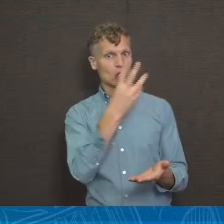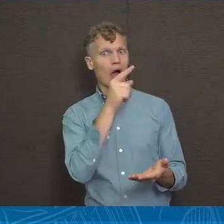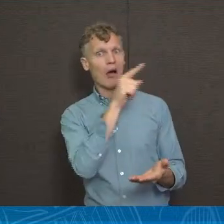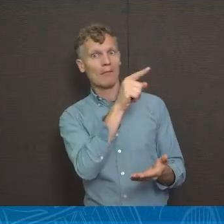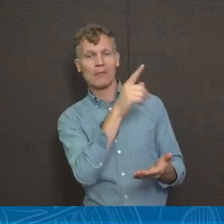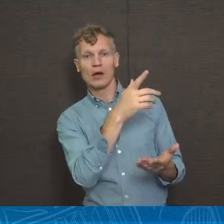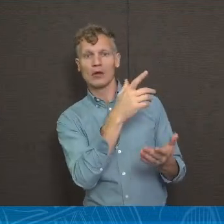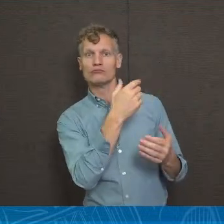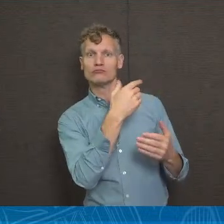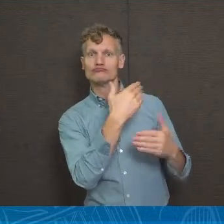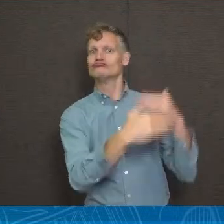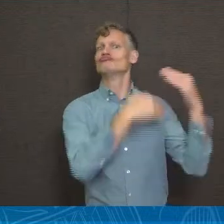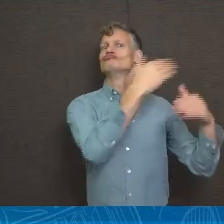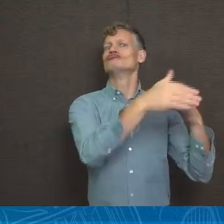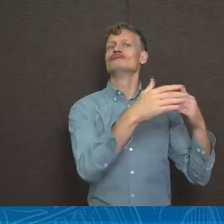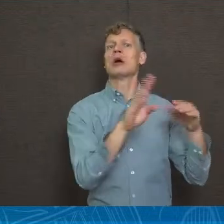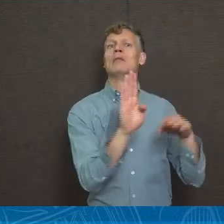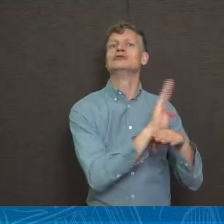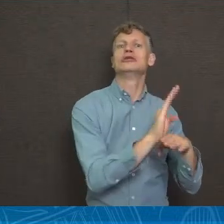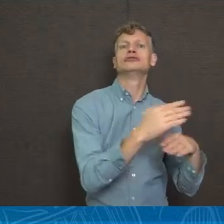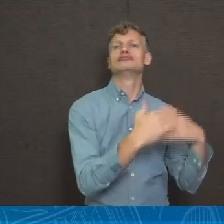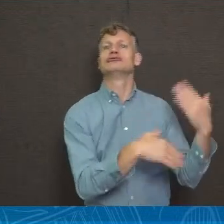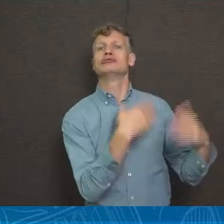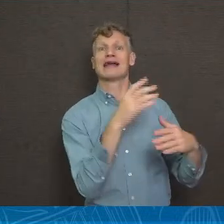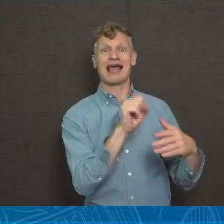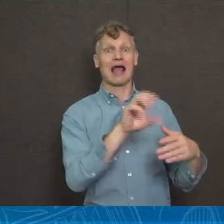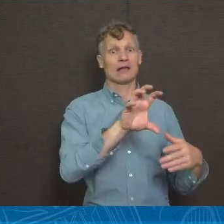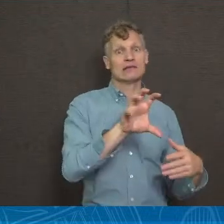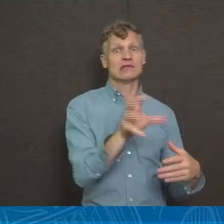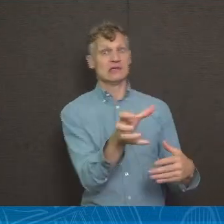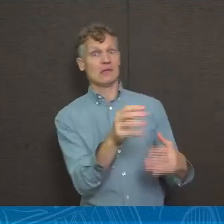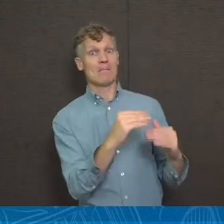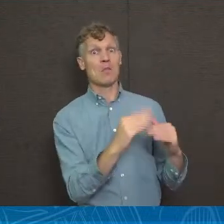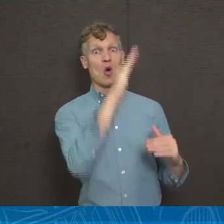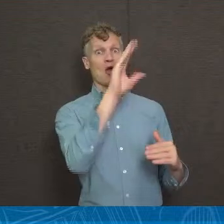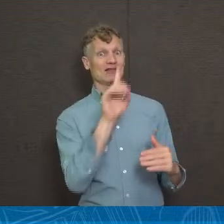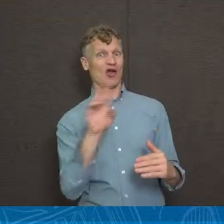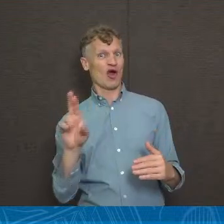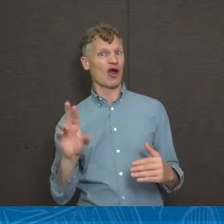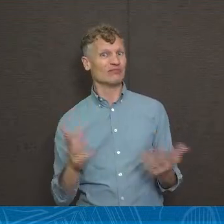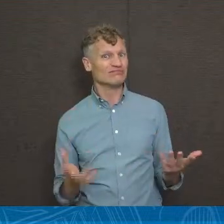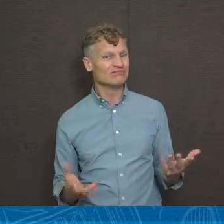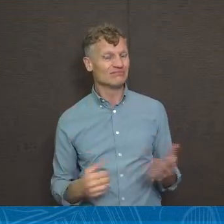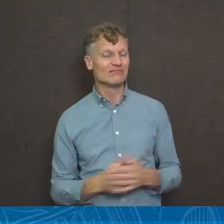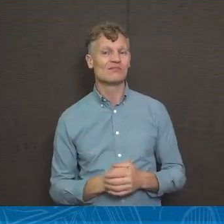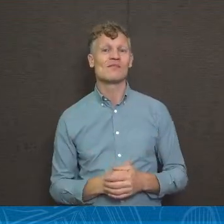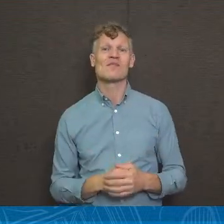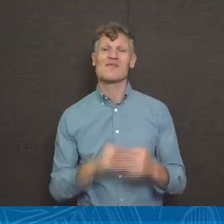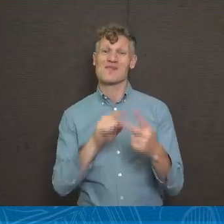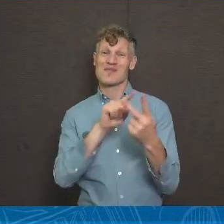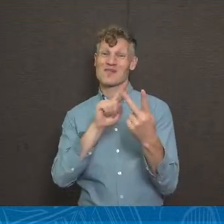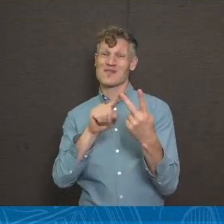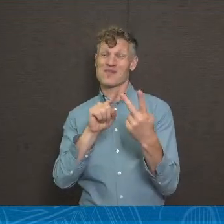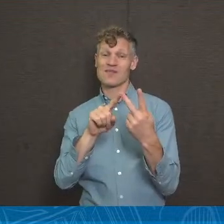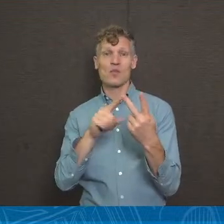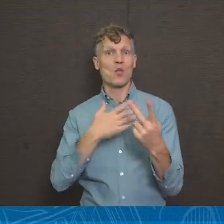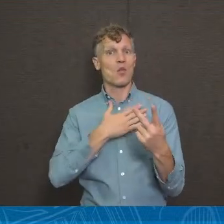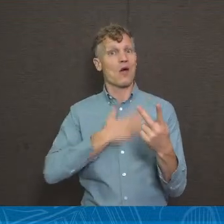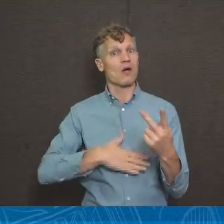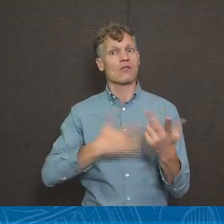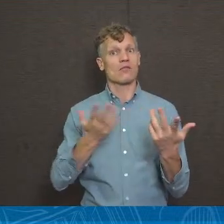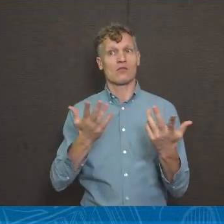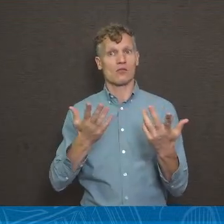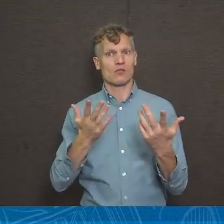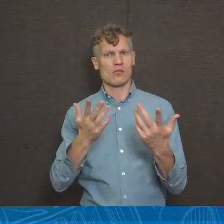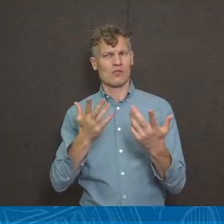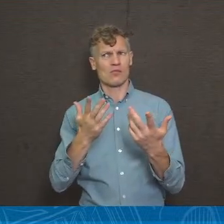about that later. Secondly, shared responsibility should of course be framed in a rights-based approach, as we've heard here